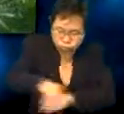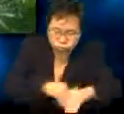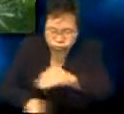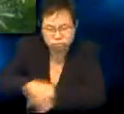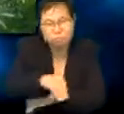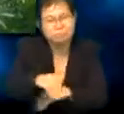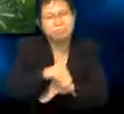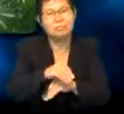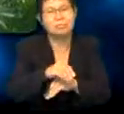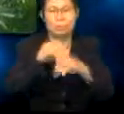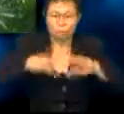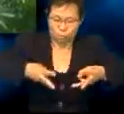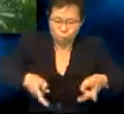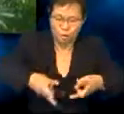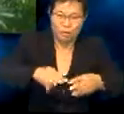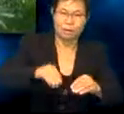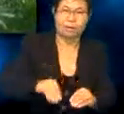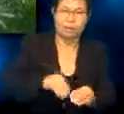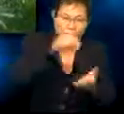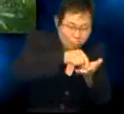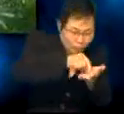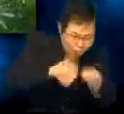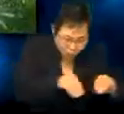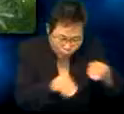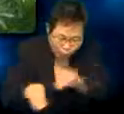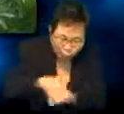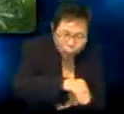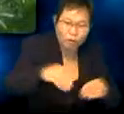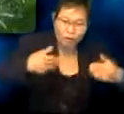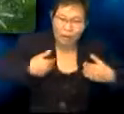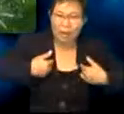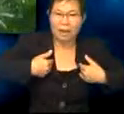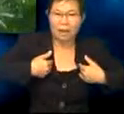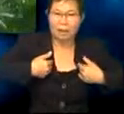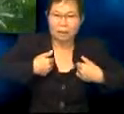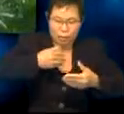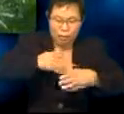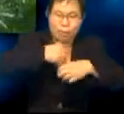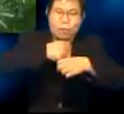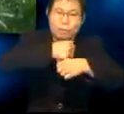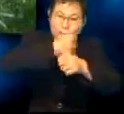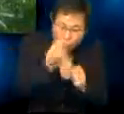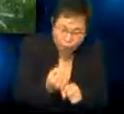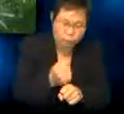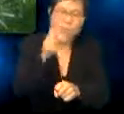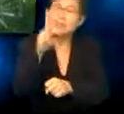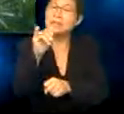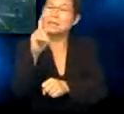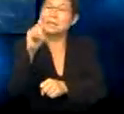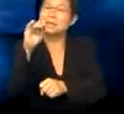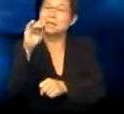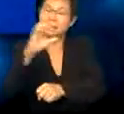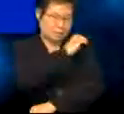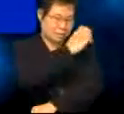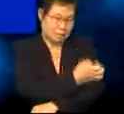manner. As the particles move, they possess kinetic energy.